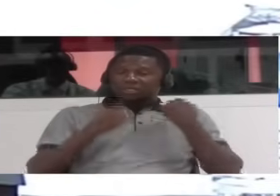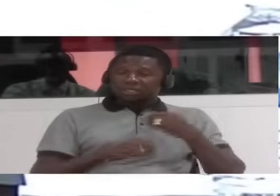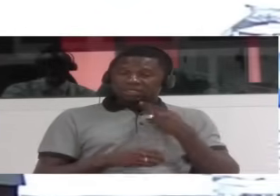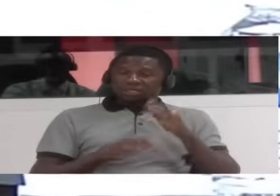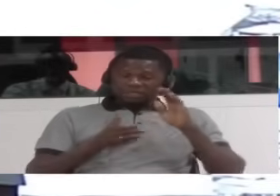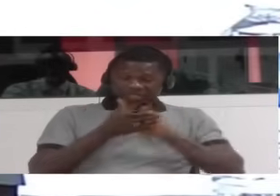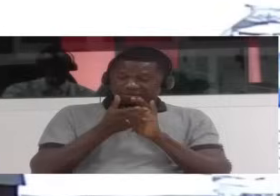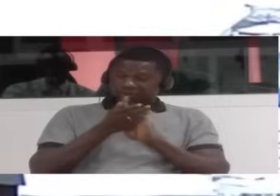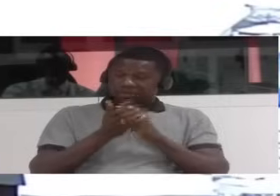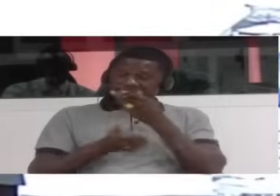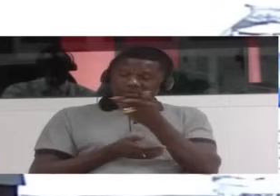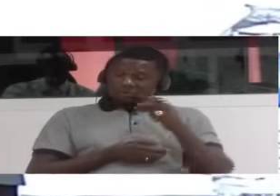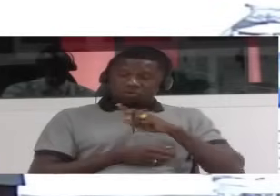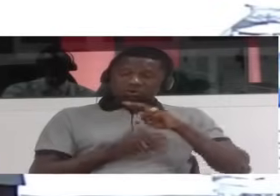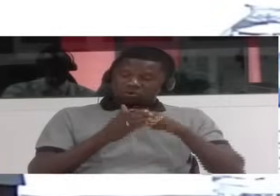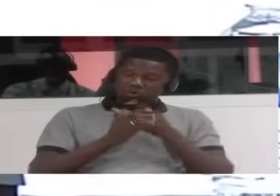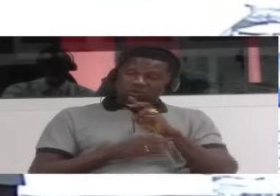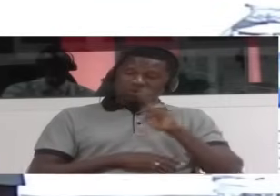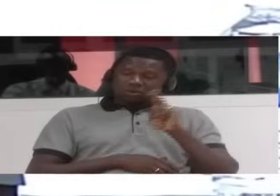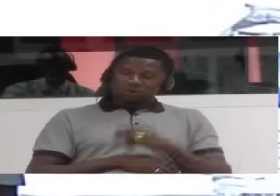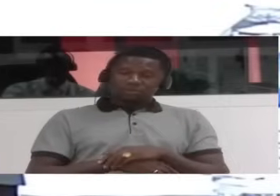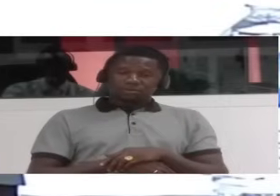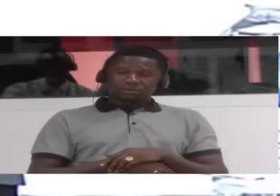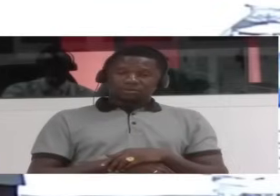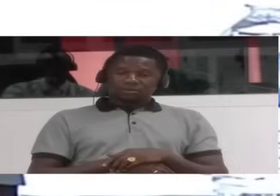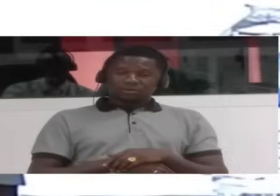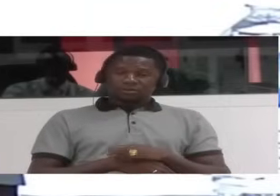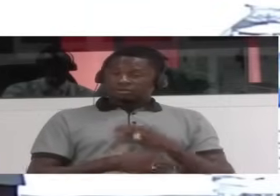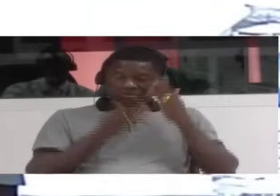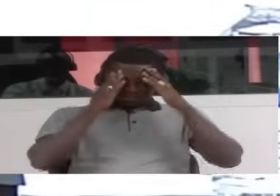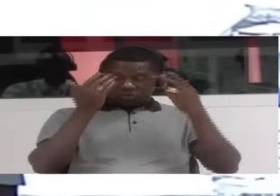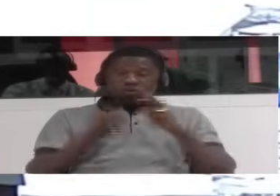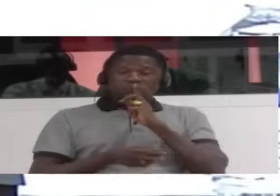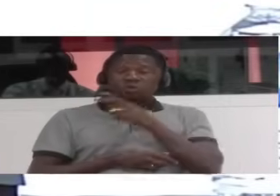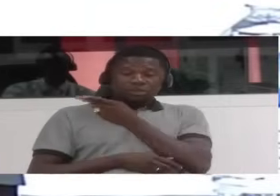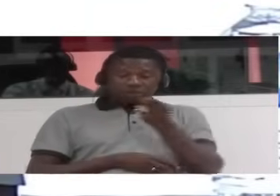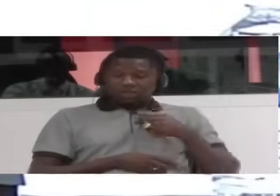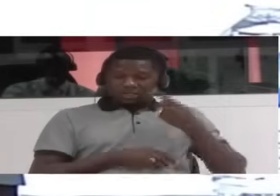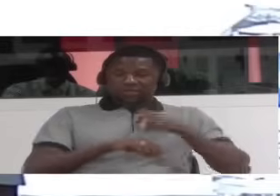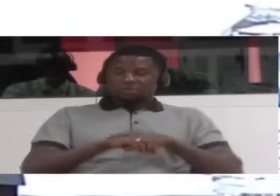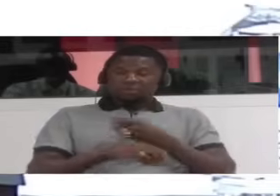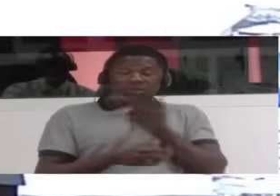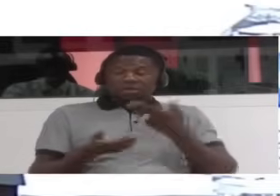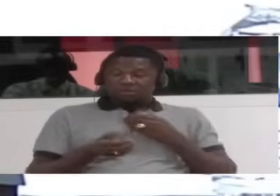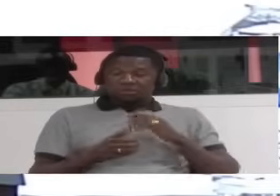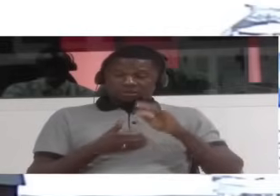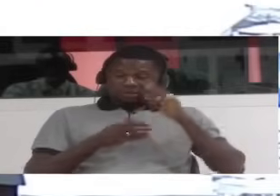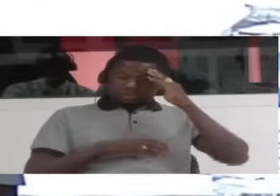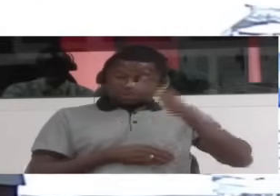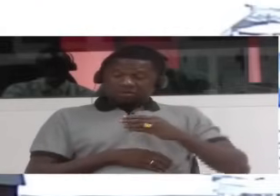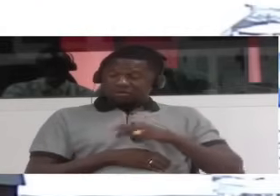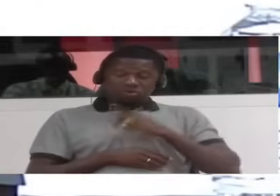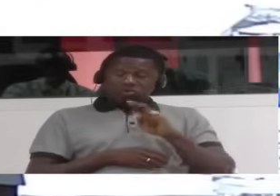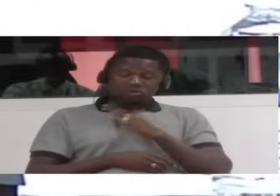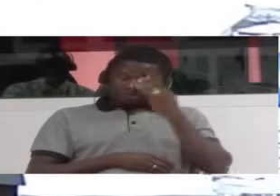they thank them? At the time, I don't know who they were at the time, but whether they were thanked or not thanked, it